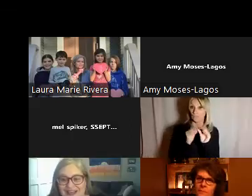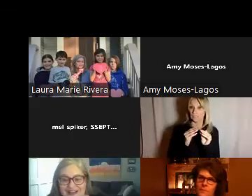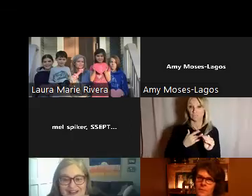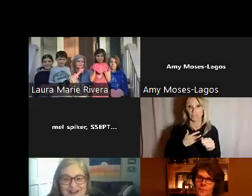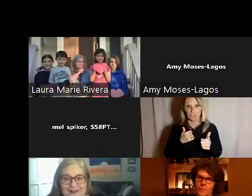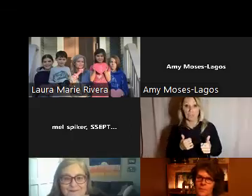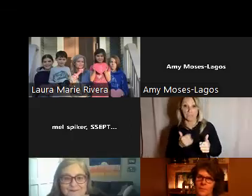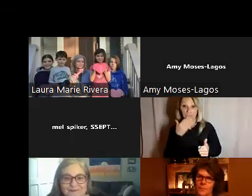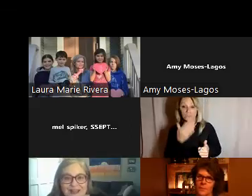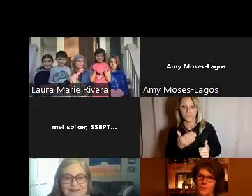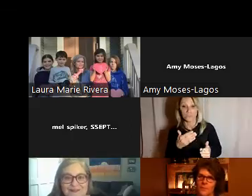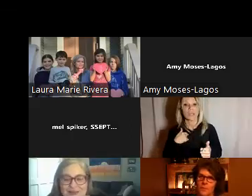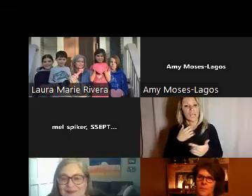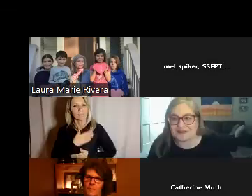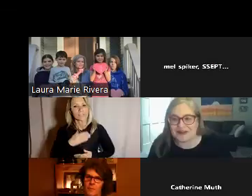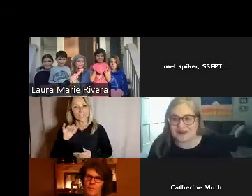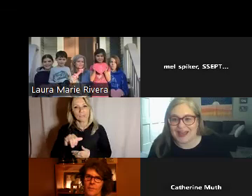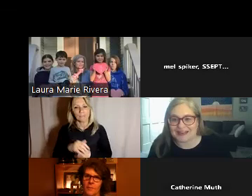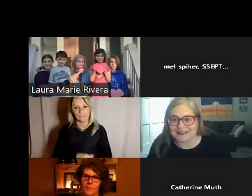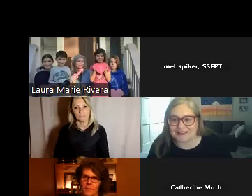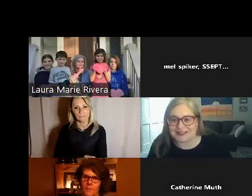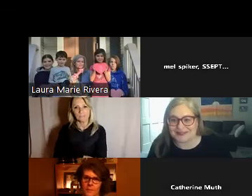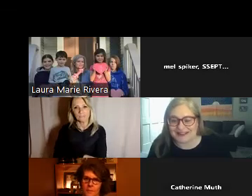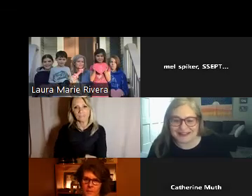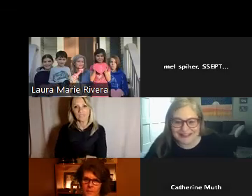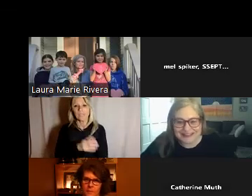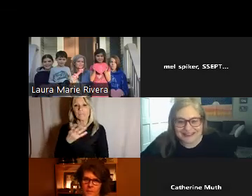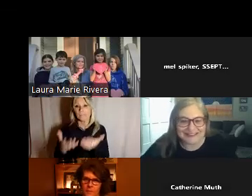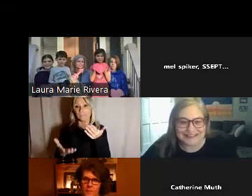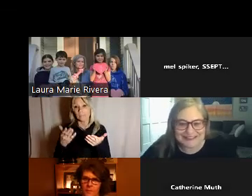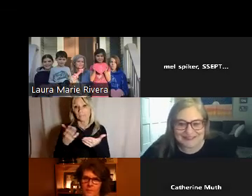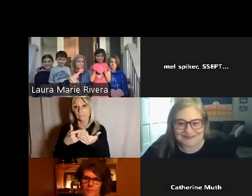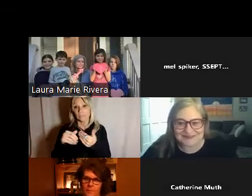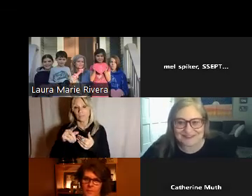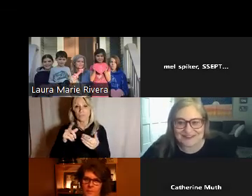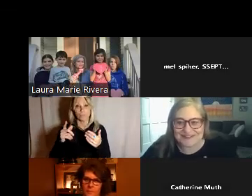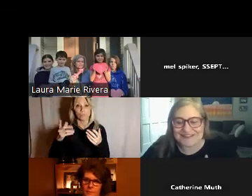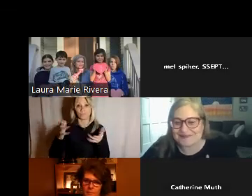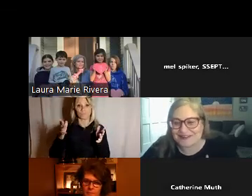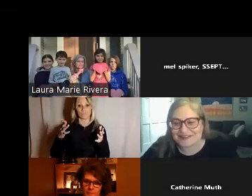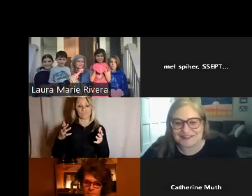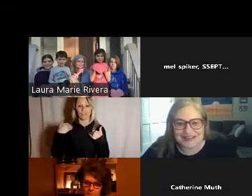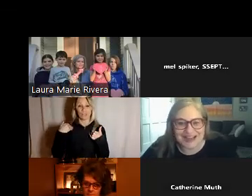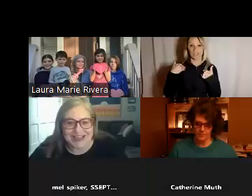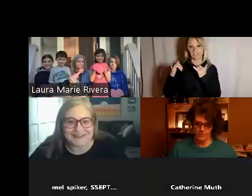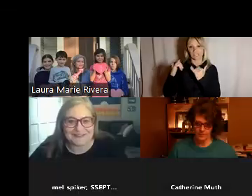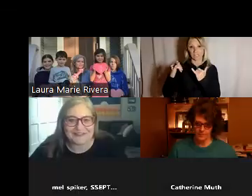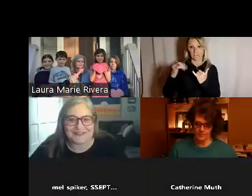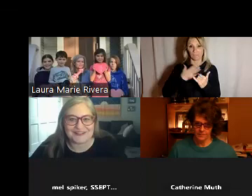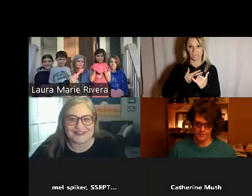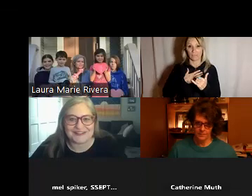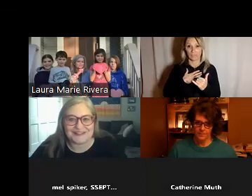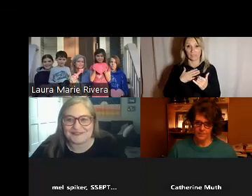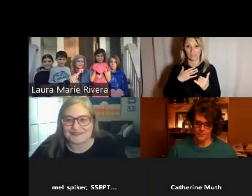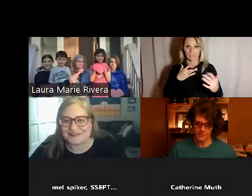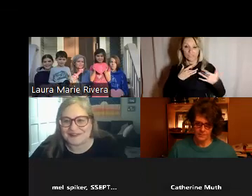that um and maybe some of you have had some uh some of the same concerns that i have of